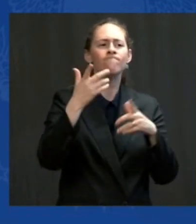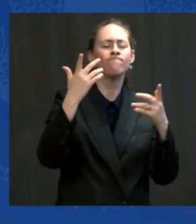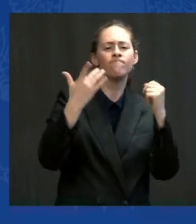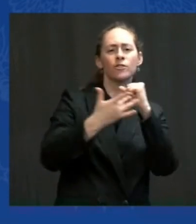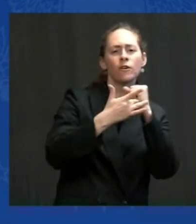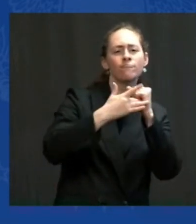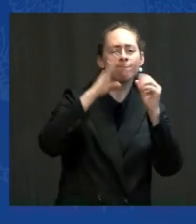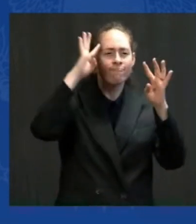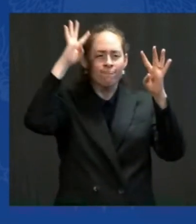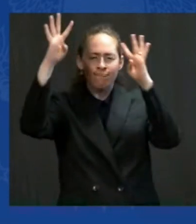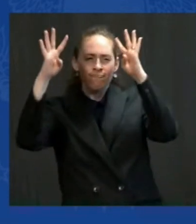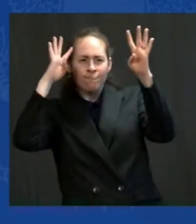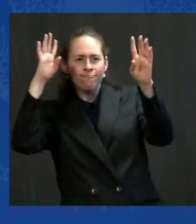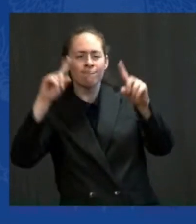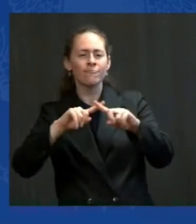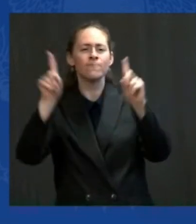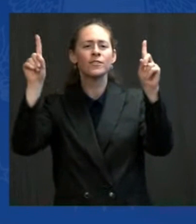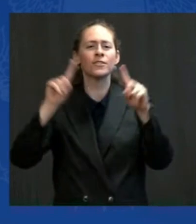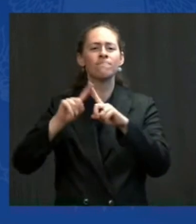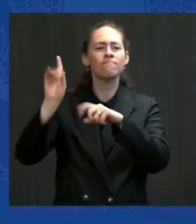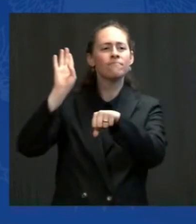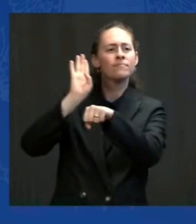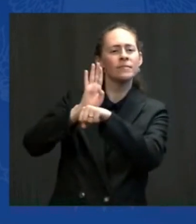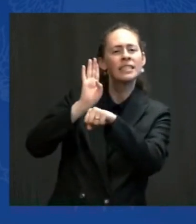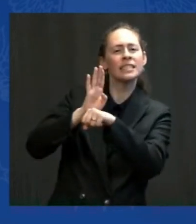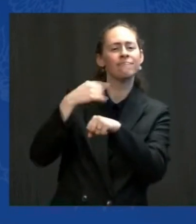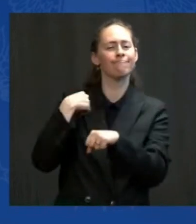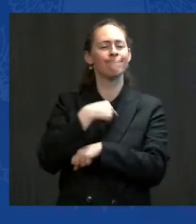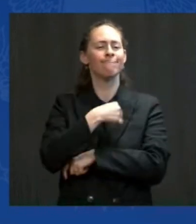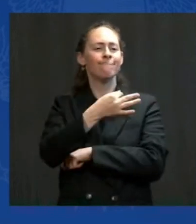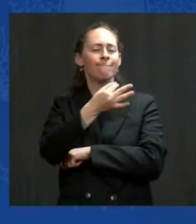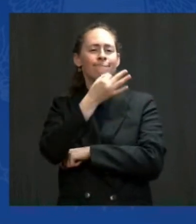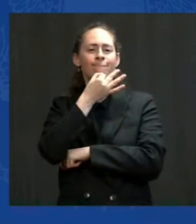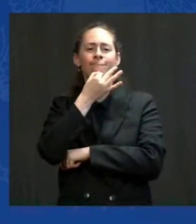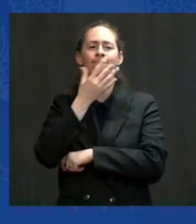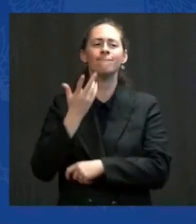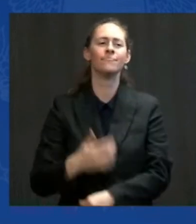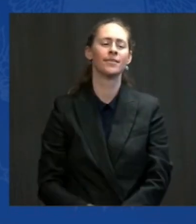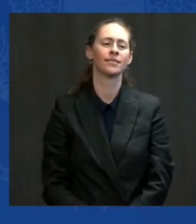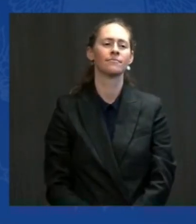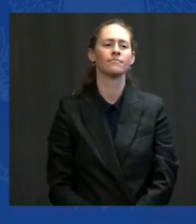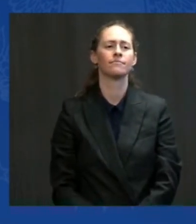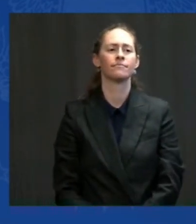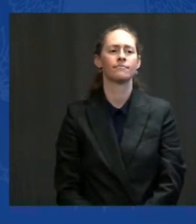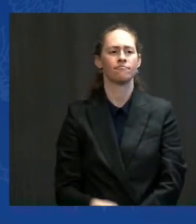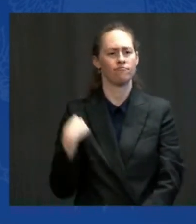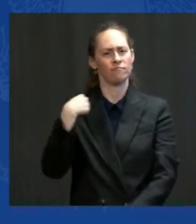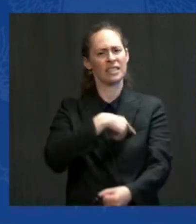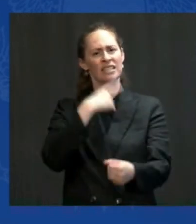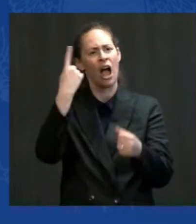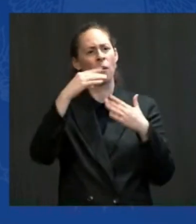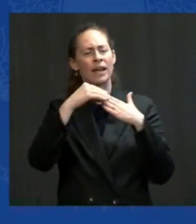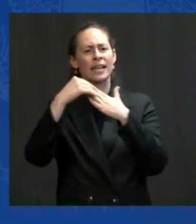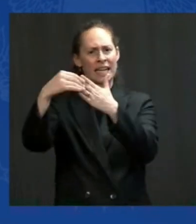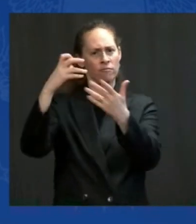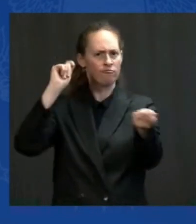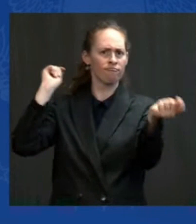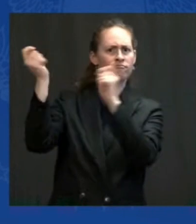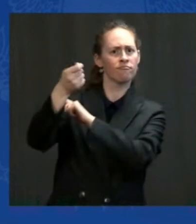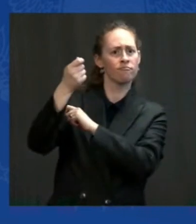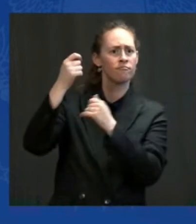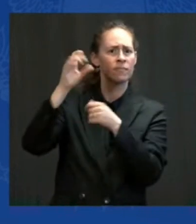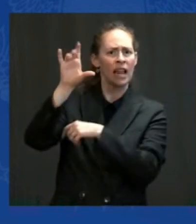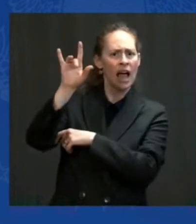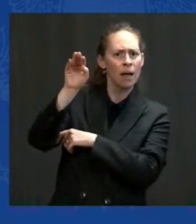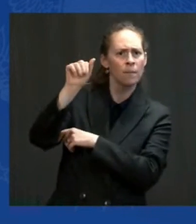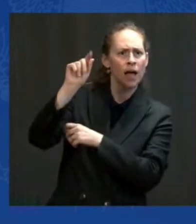create. You know, and the nation that leads the world in combating the existential threat of climate change. The Build Back Better plan